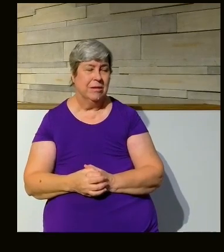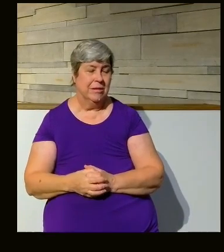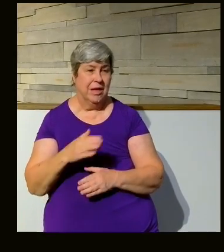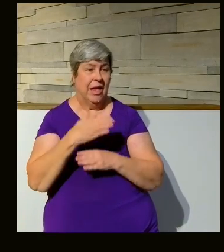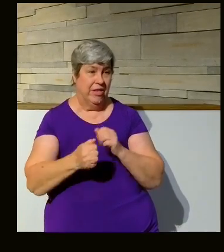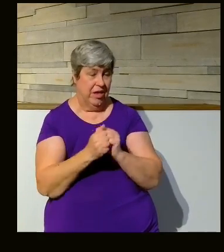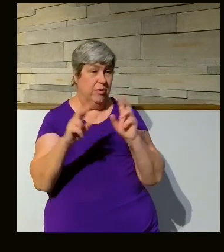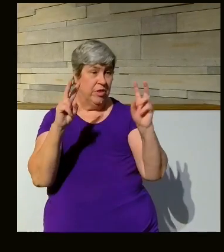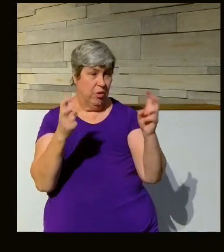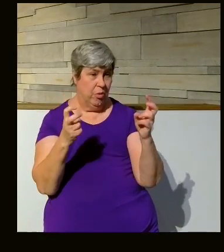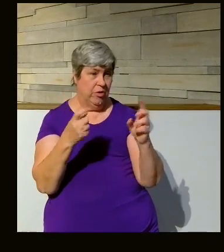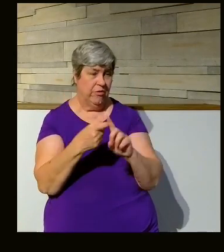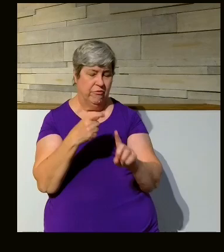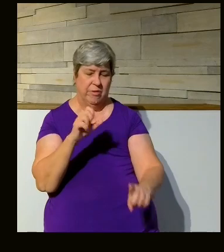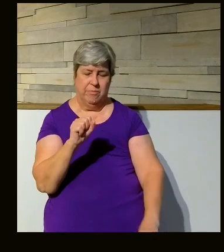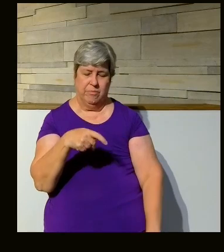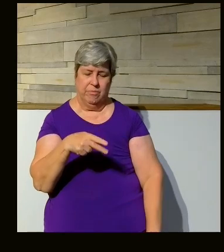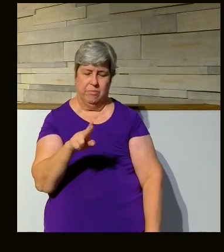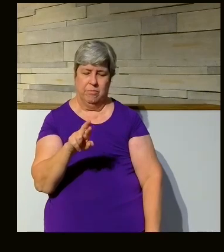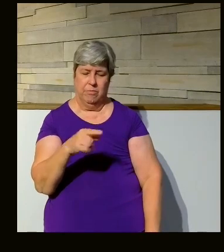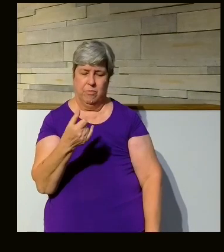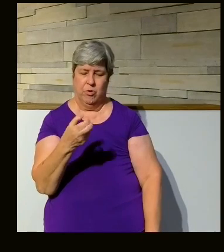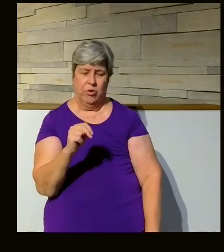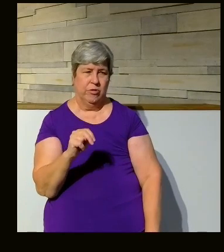I'll end with this quote from Charles Haddon Spurgeon,